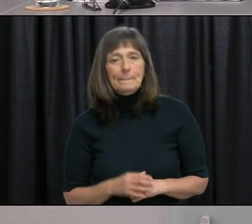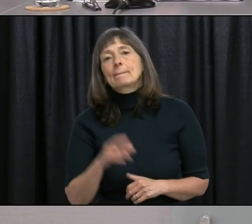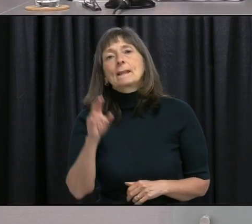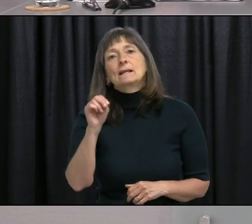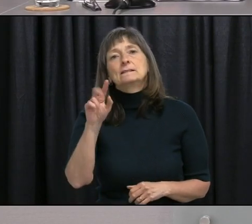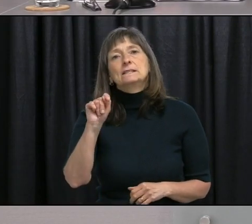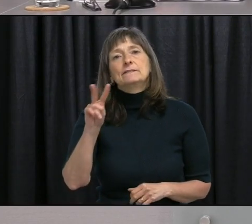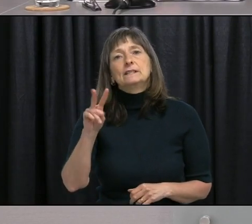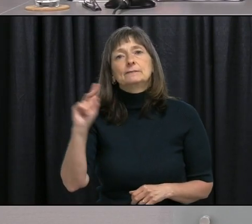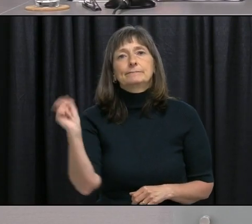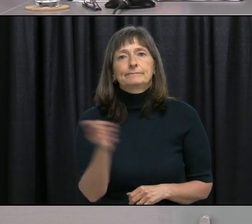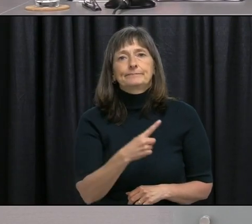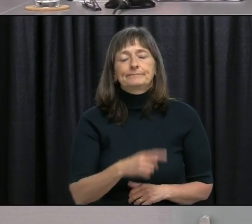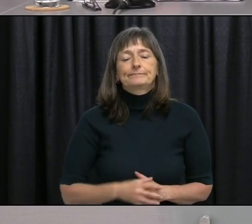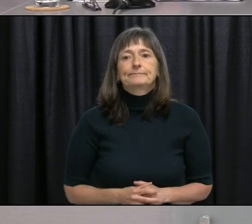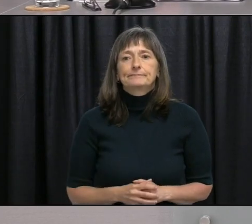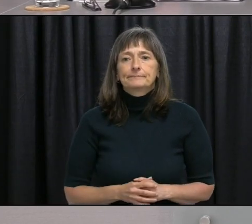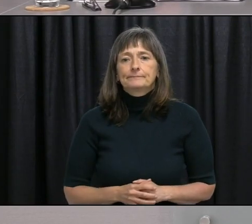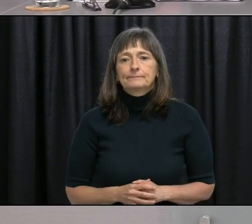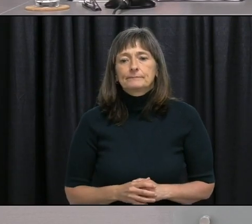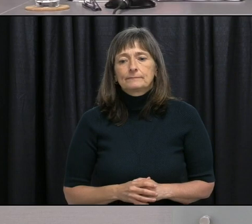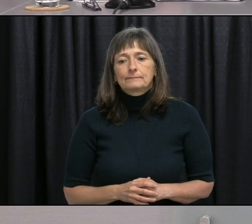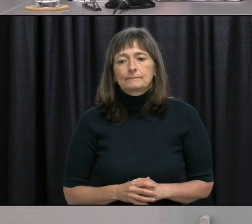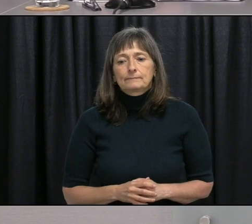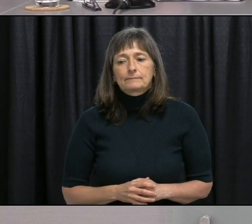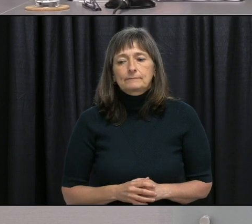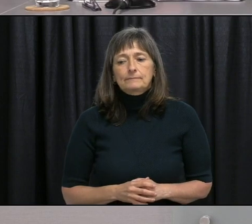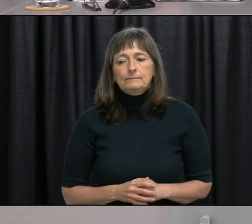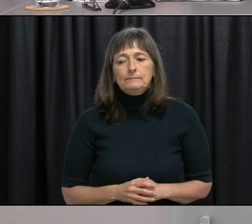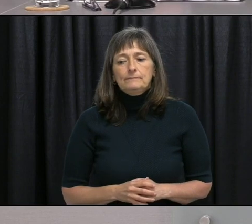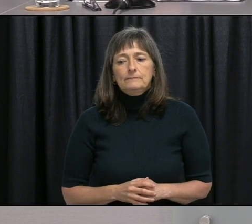of NTV News. Please go ahead.